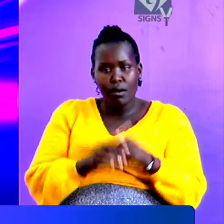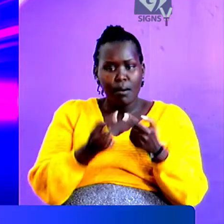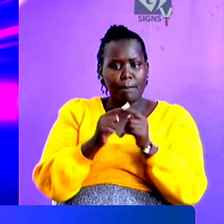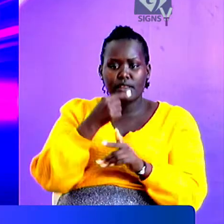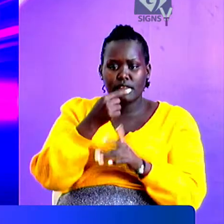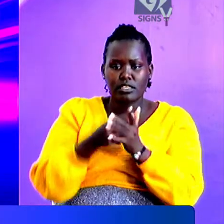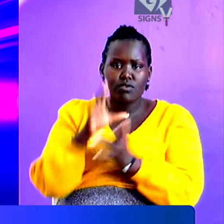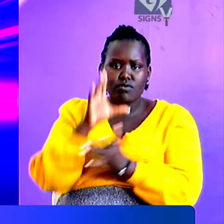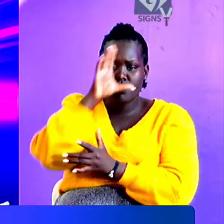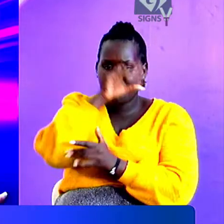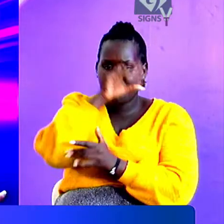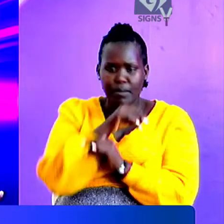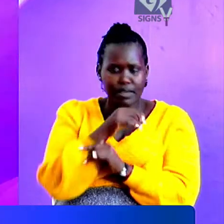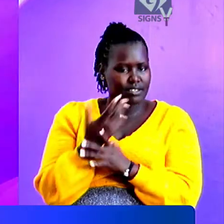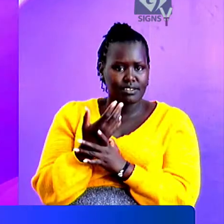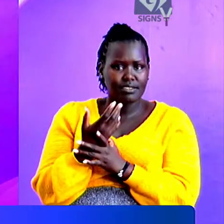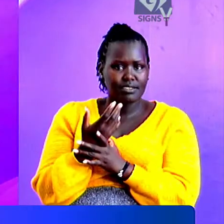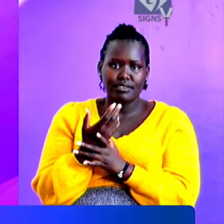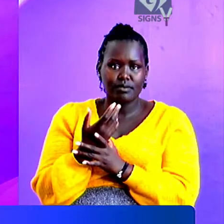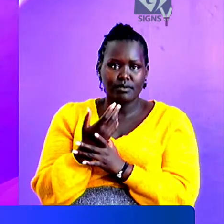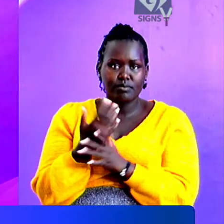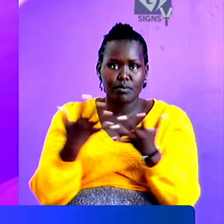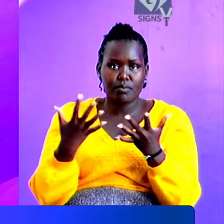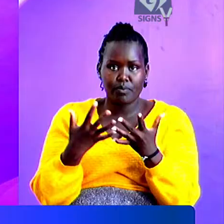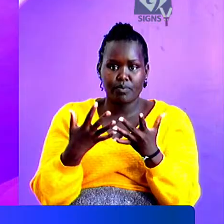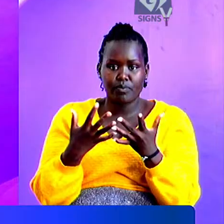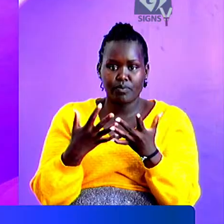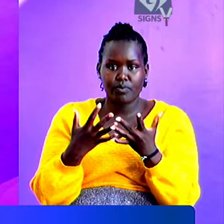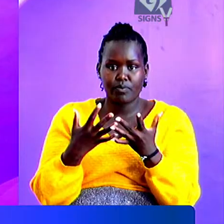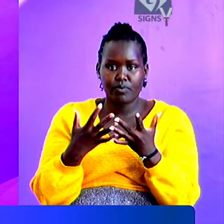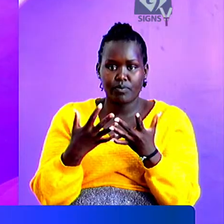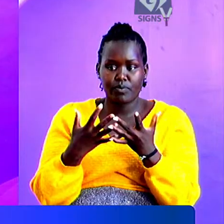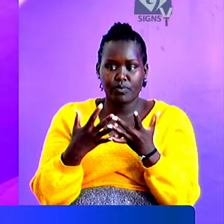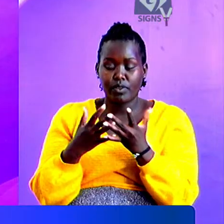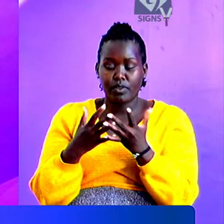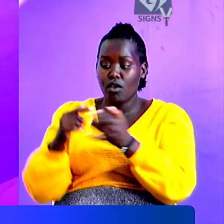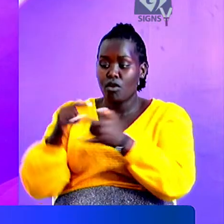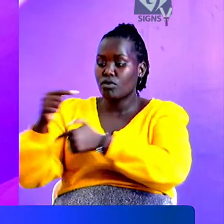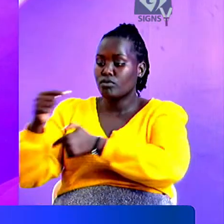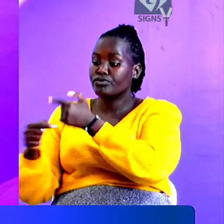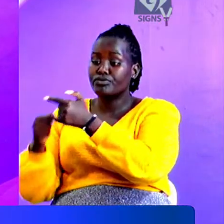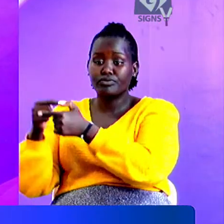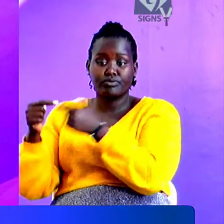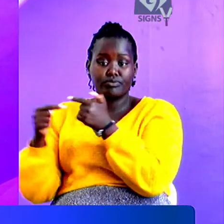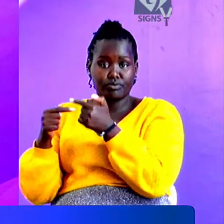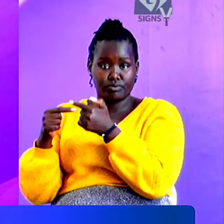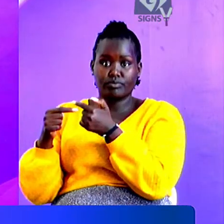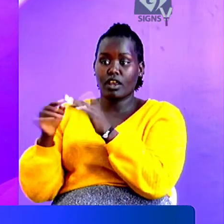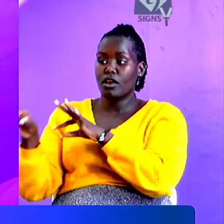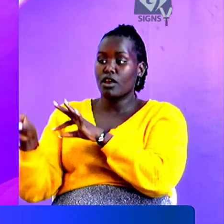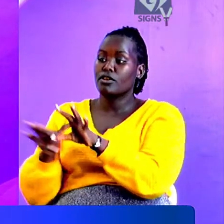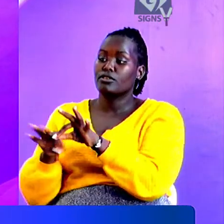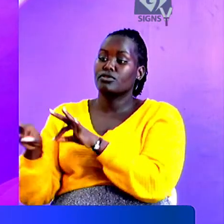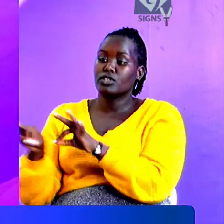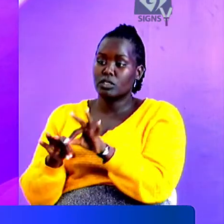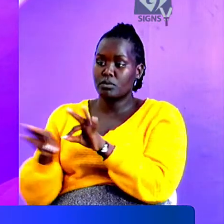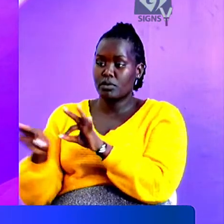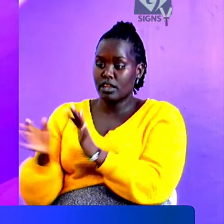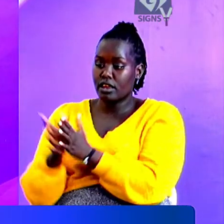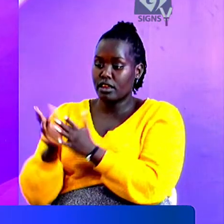No. calling on to Parliament Now to let me add tell more you. funding Look, to the scheme. He went ahead. Yes. He went ahead to explain, and I understand